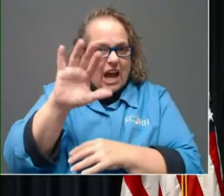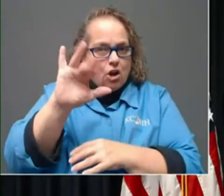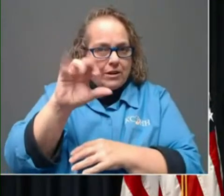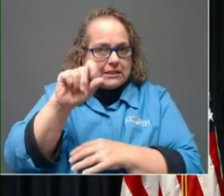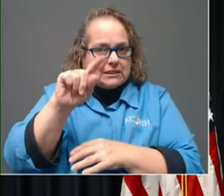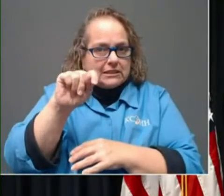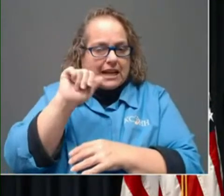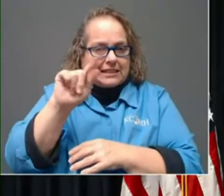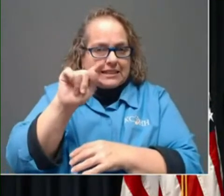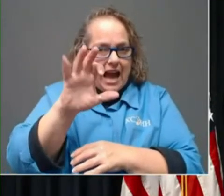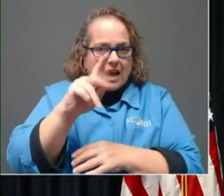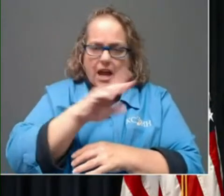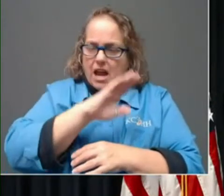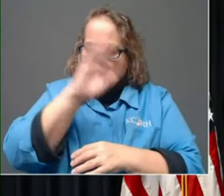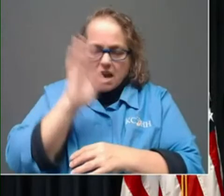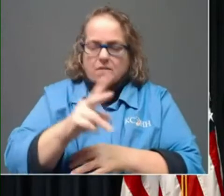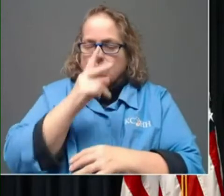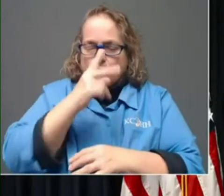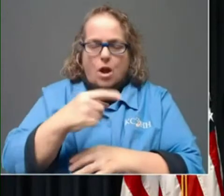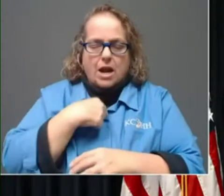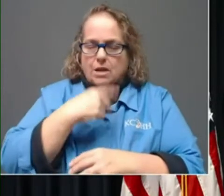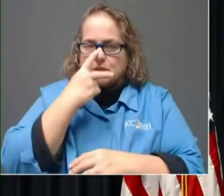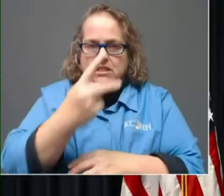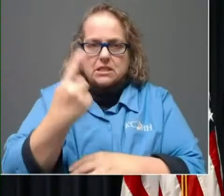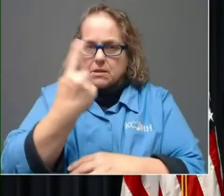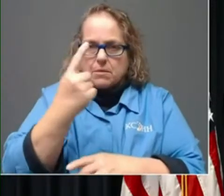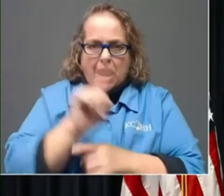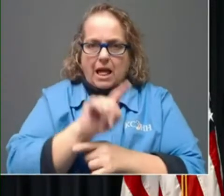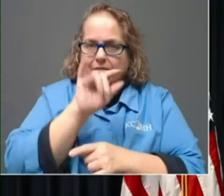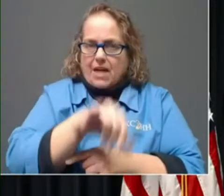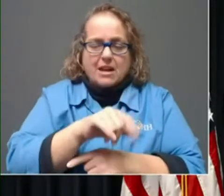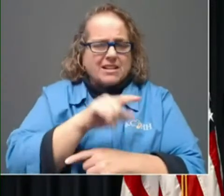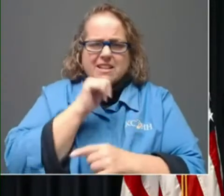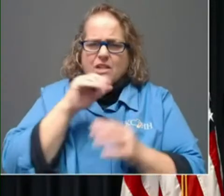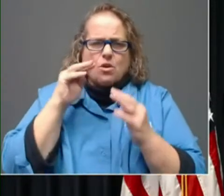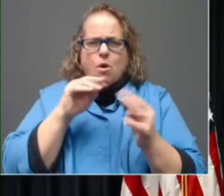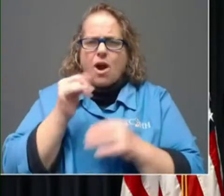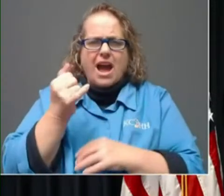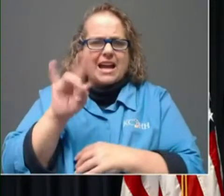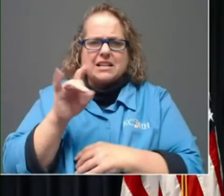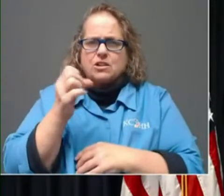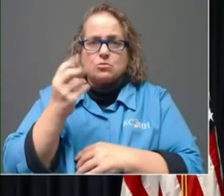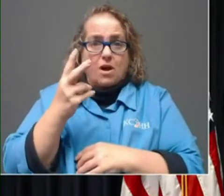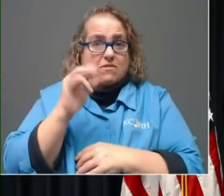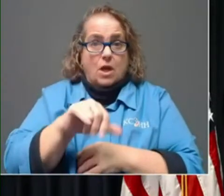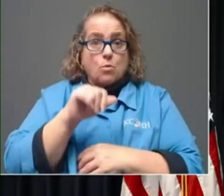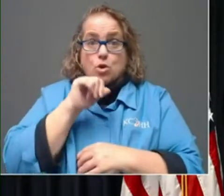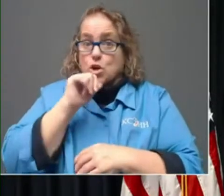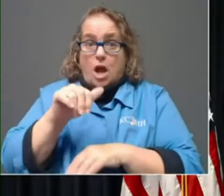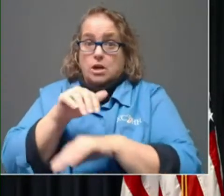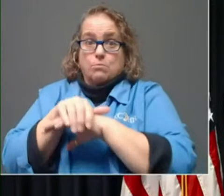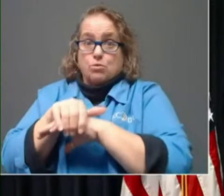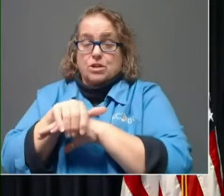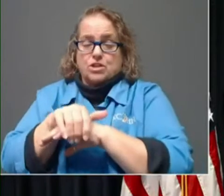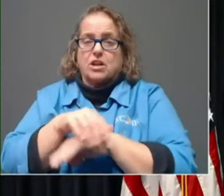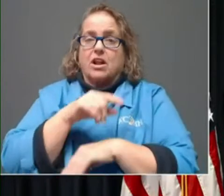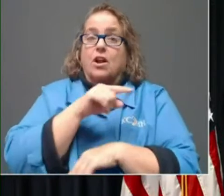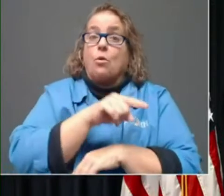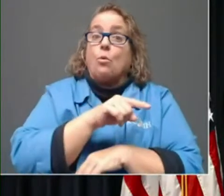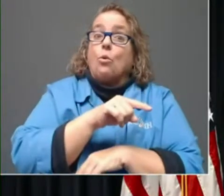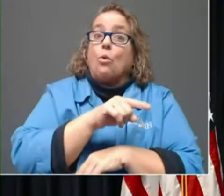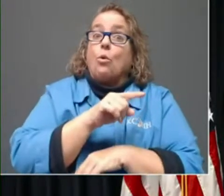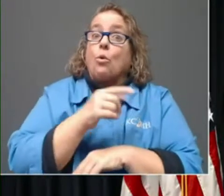something like that in my lifetime. It's in the War 1812 because those weren't British troops; those were Americans who